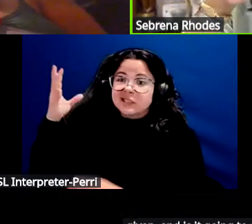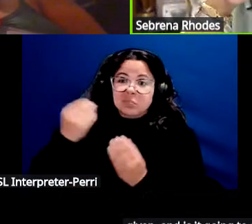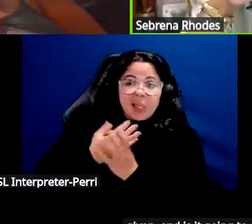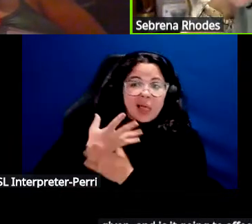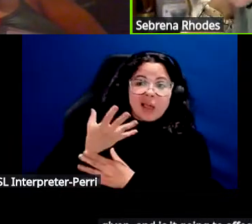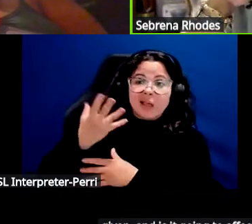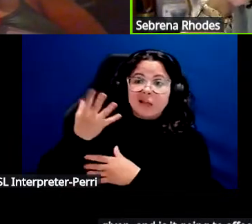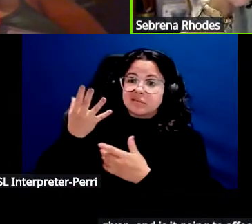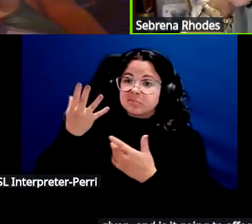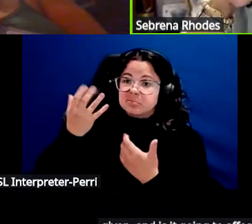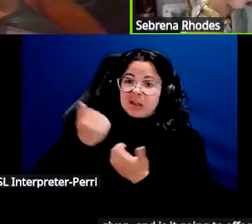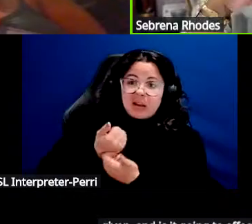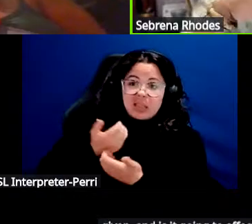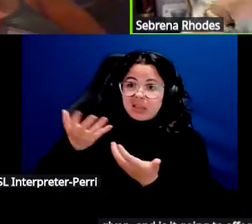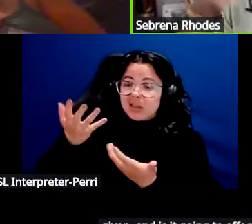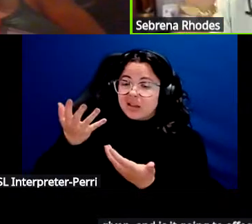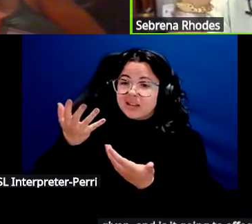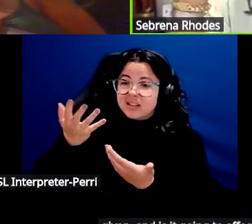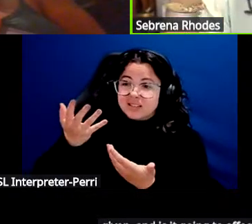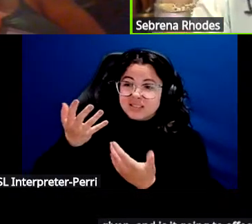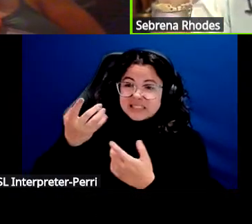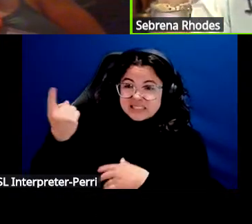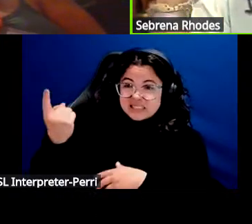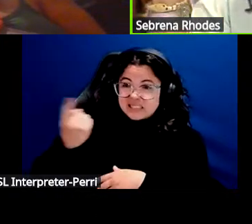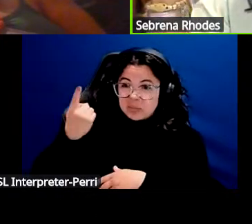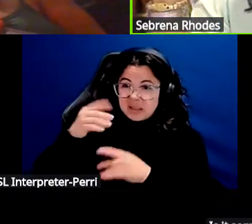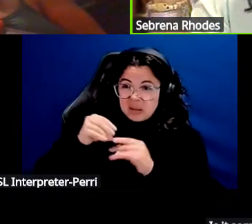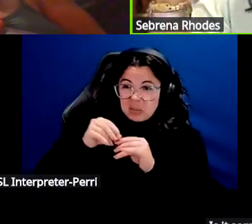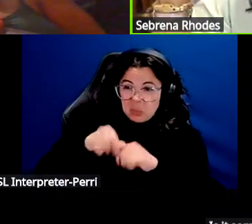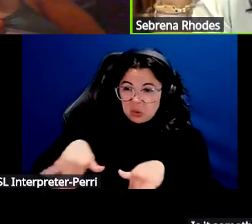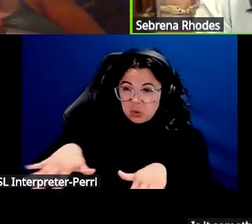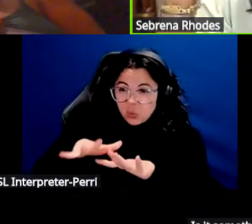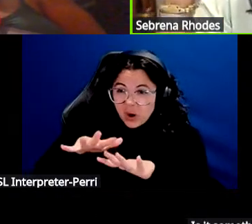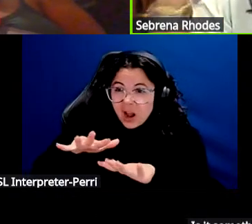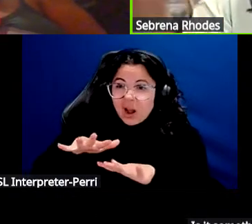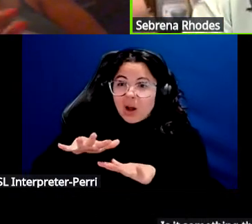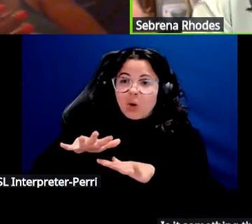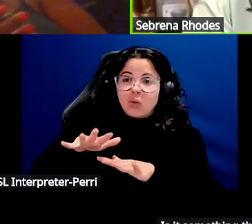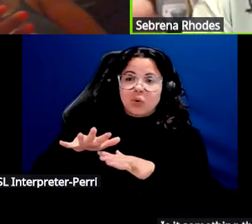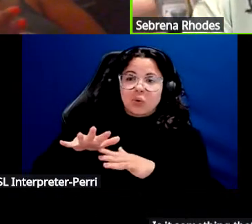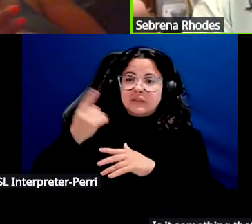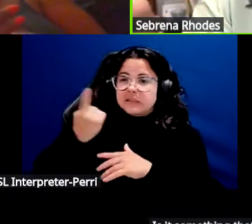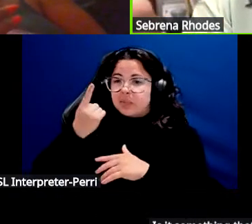plants? Is it something that they put on the ground